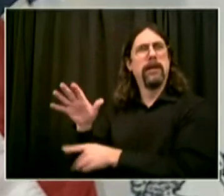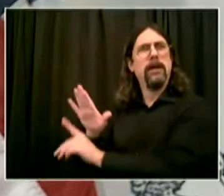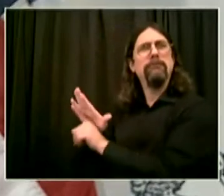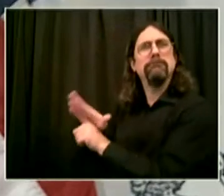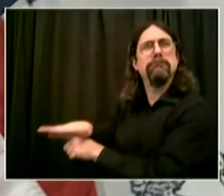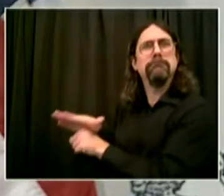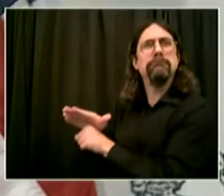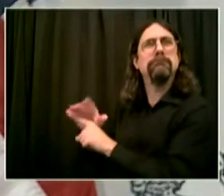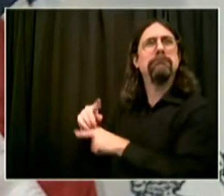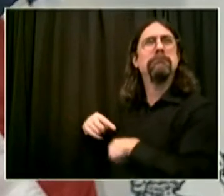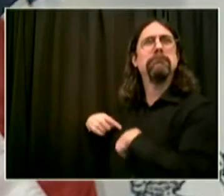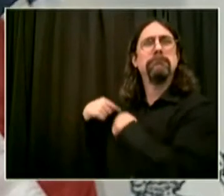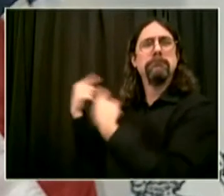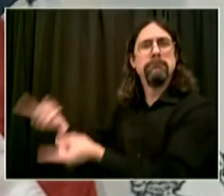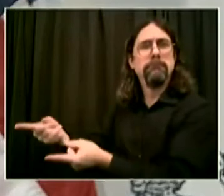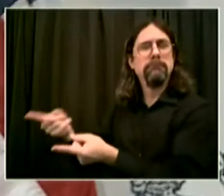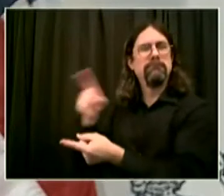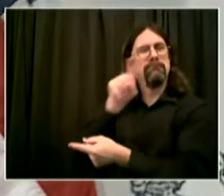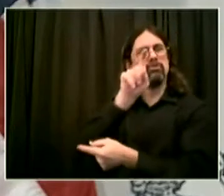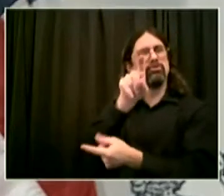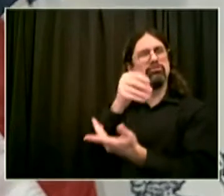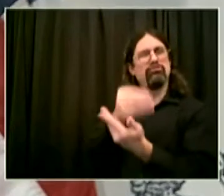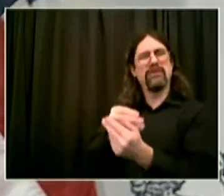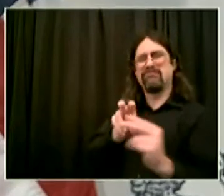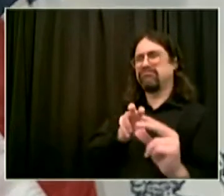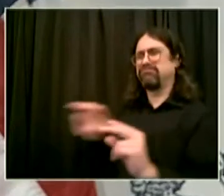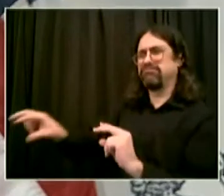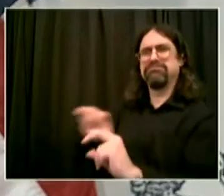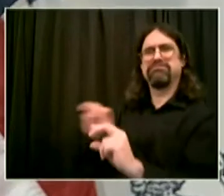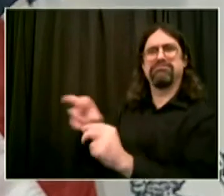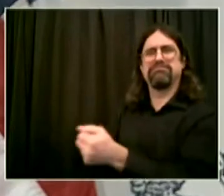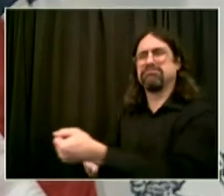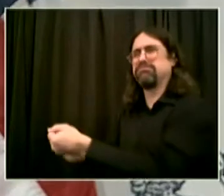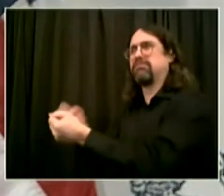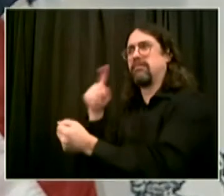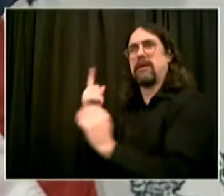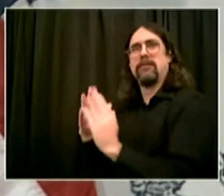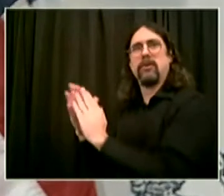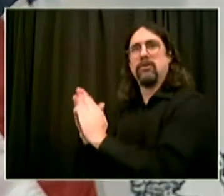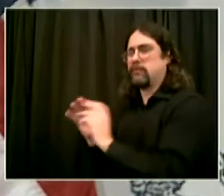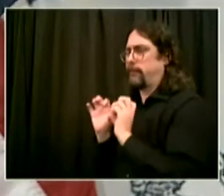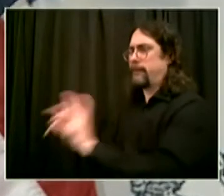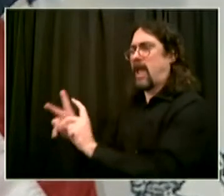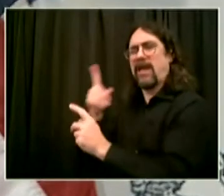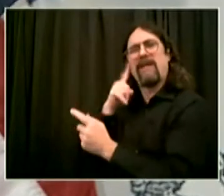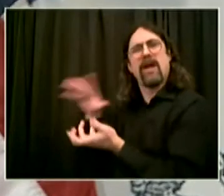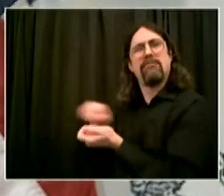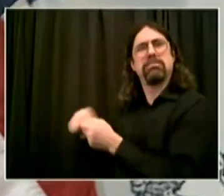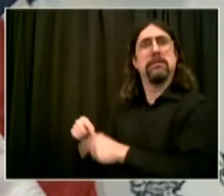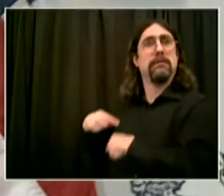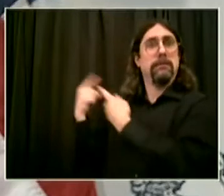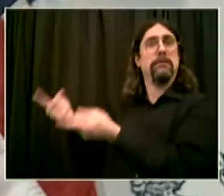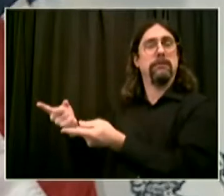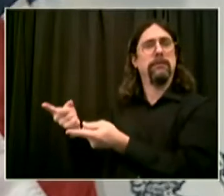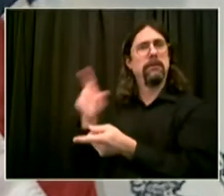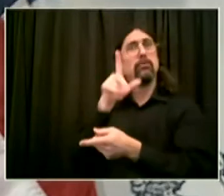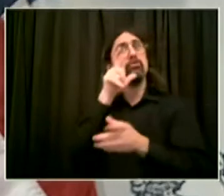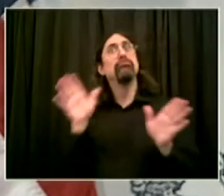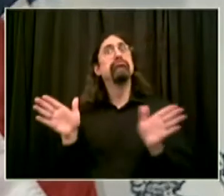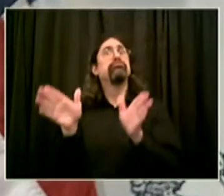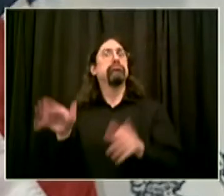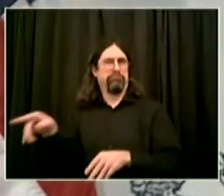also, if I could just add, we were hoping to sort of get these questions to the commissioner today. He seemed to have left. Why is he